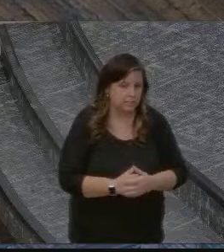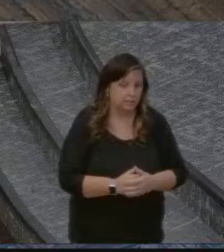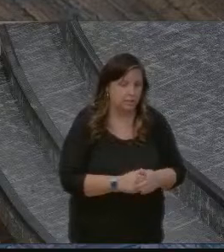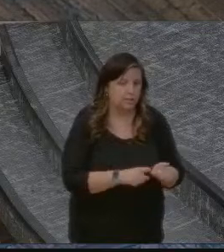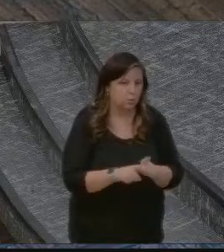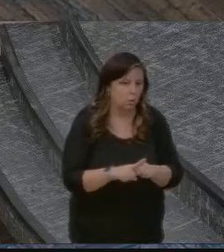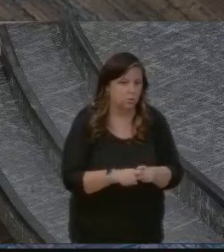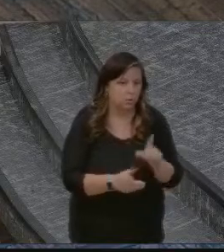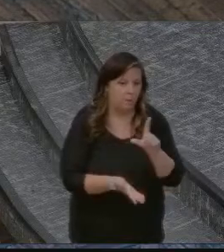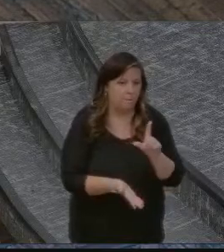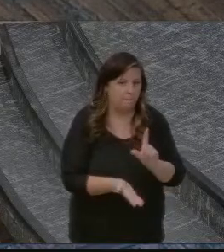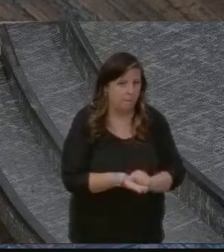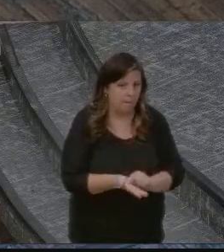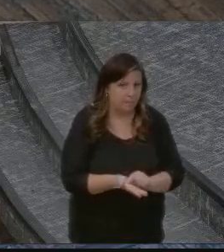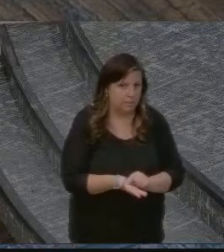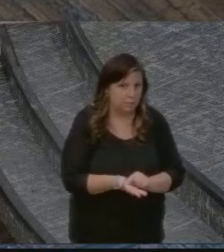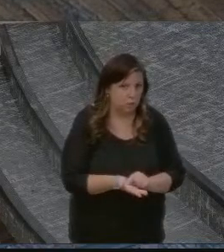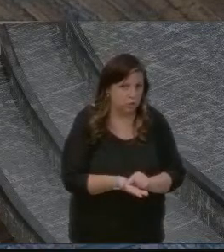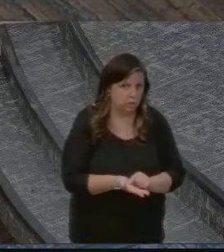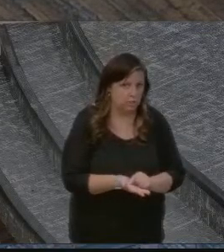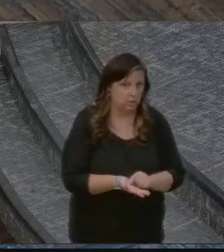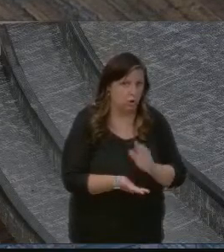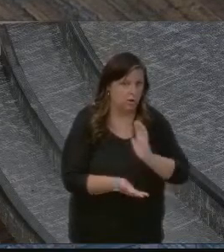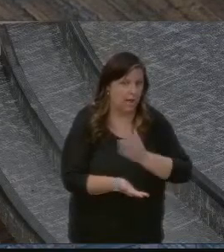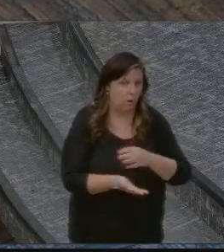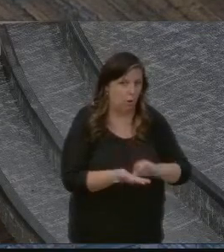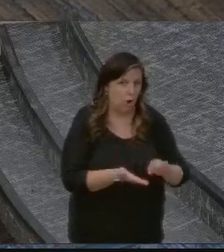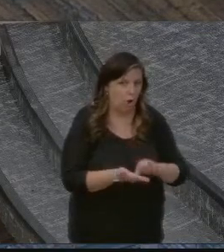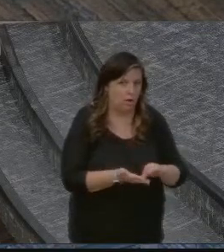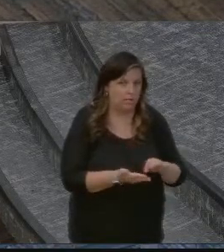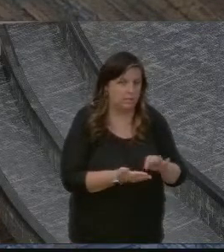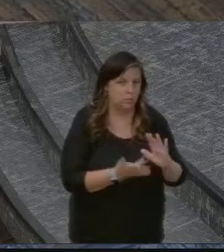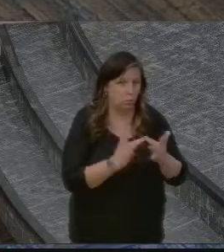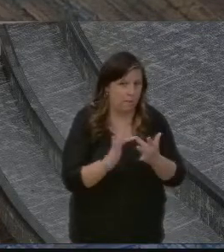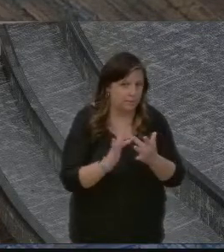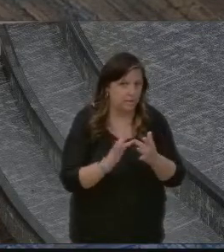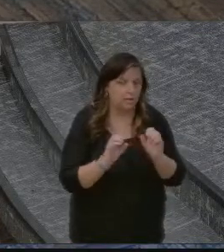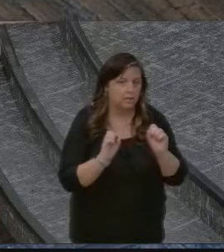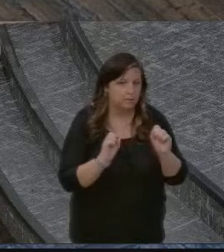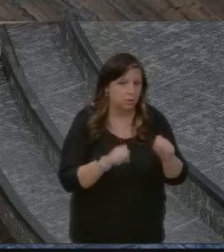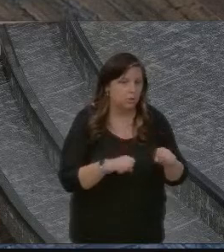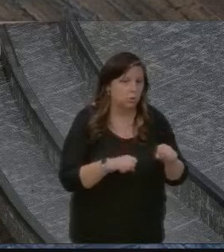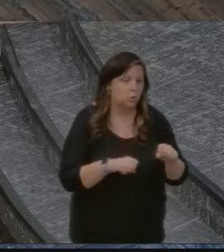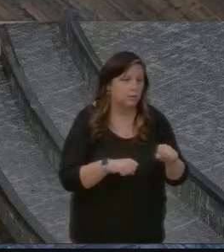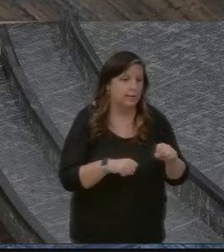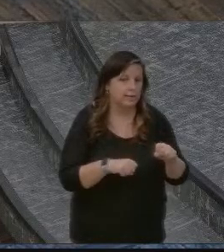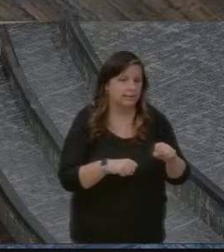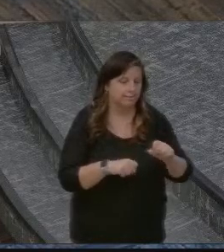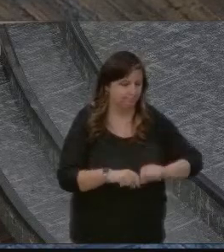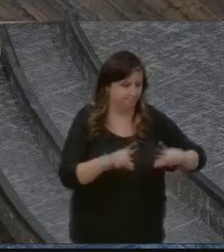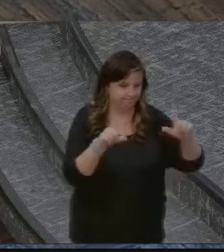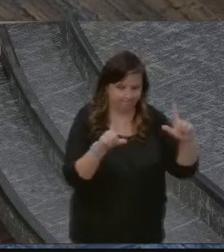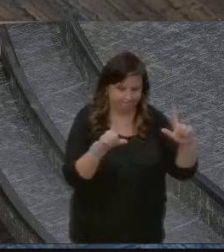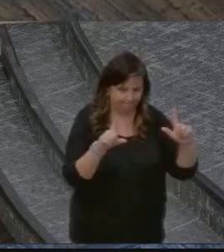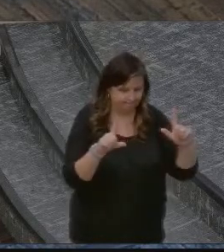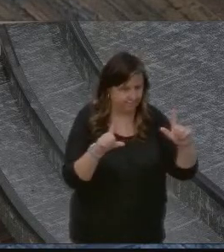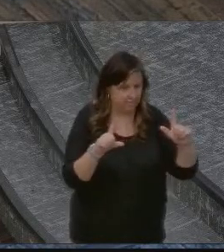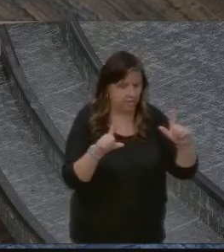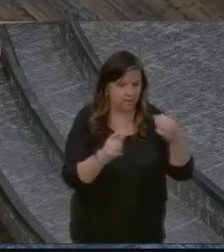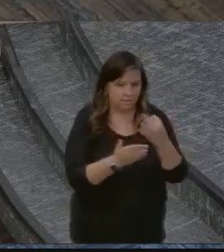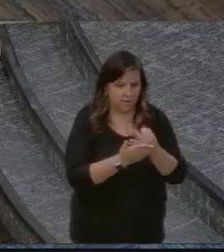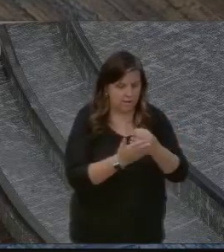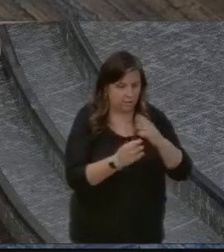published on the Georgia Department of Audit's website. So you can go out there and you can pull down historical financials all the way back to, I